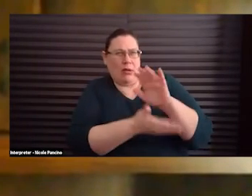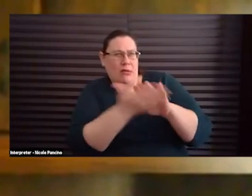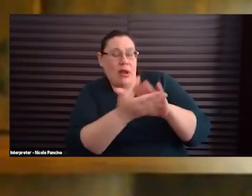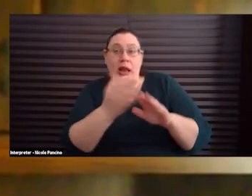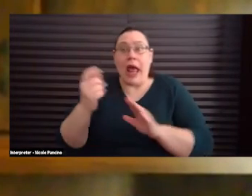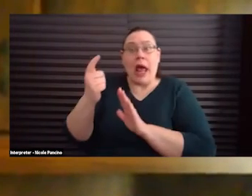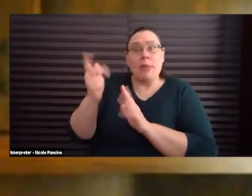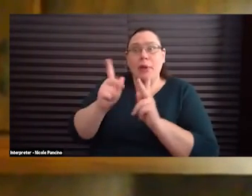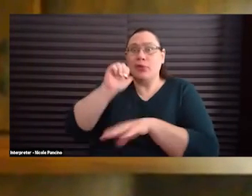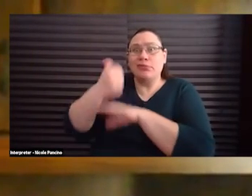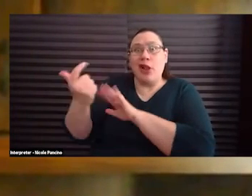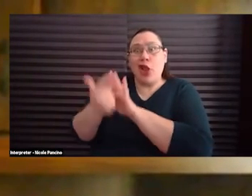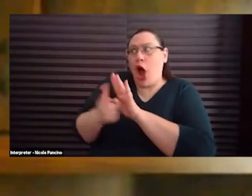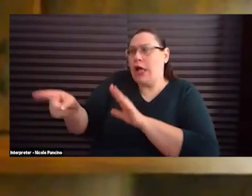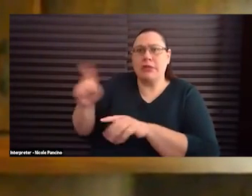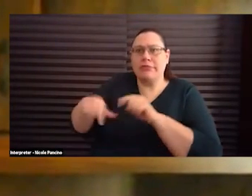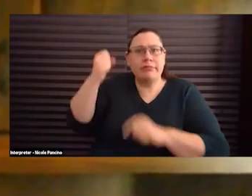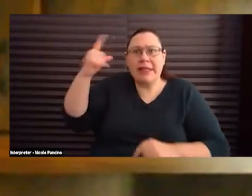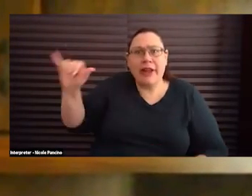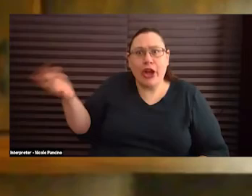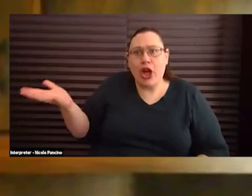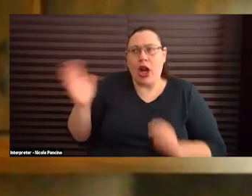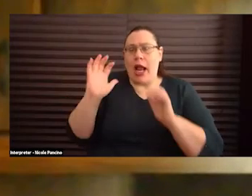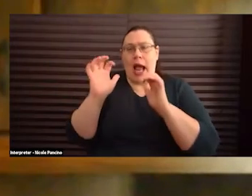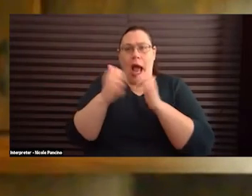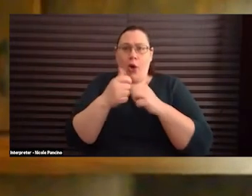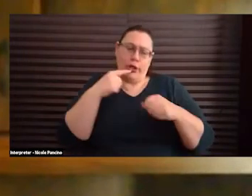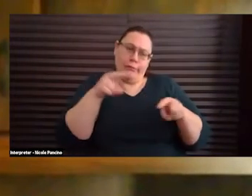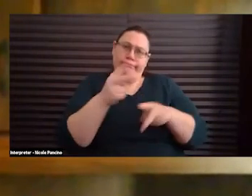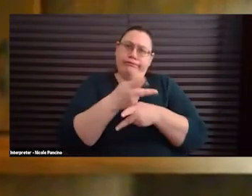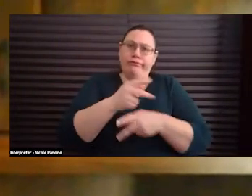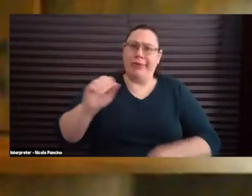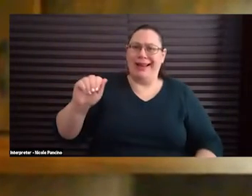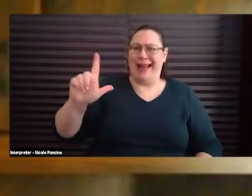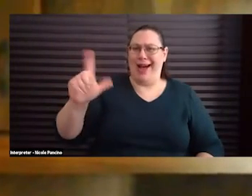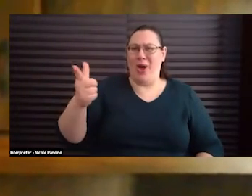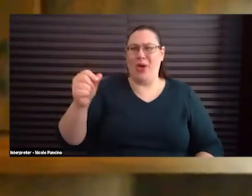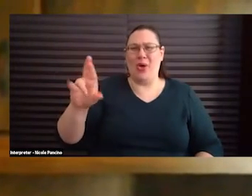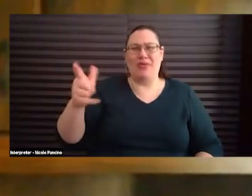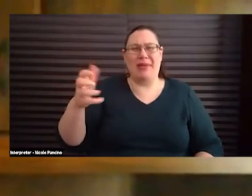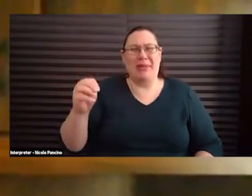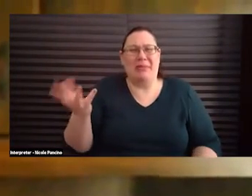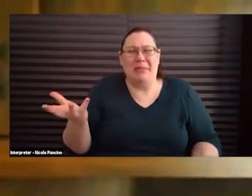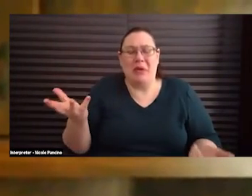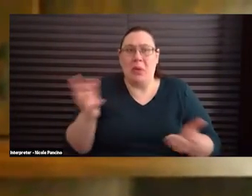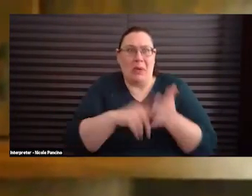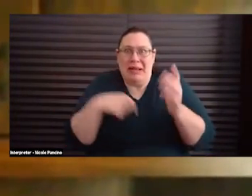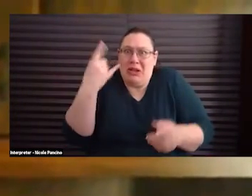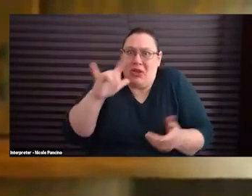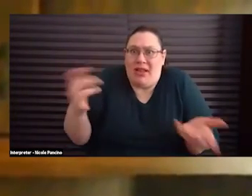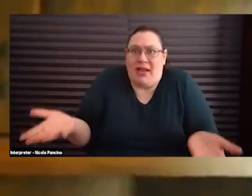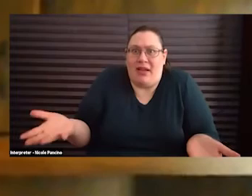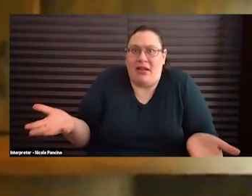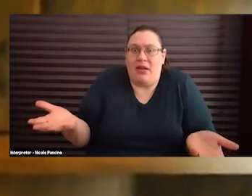to. How does one have oversight over an algorithm? What does good legislation even look like? We